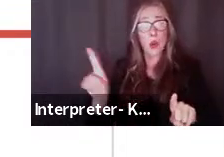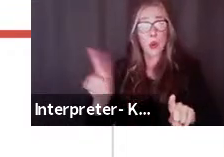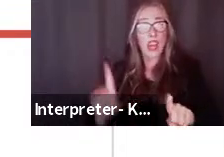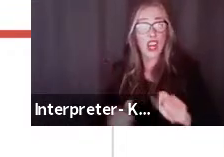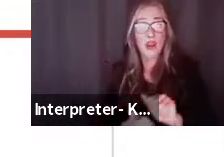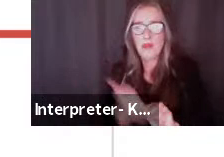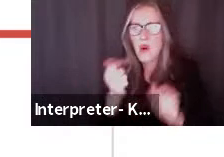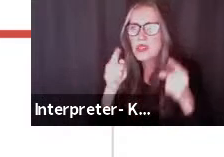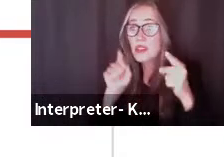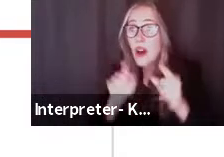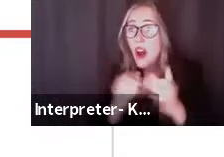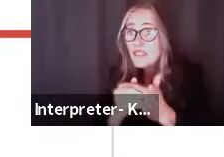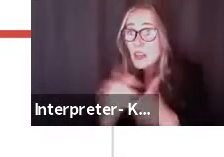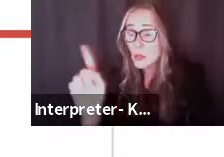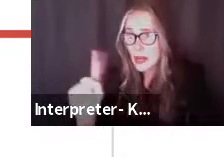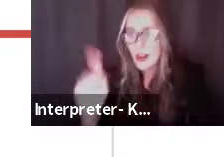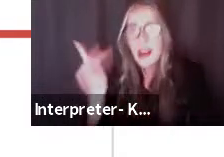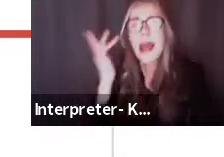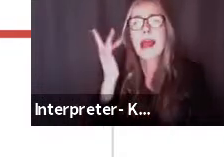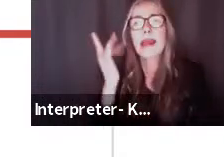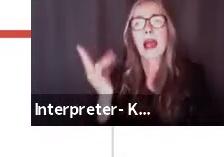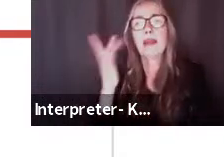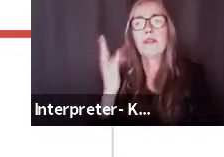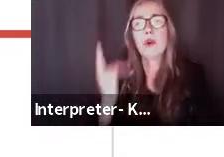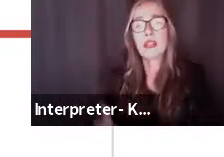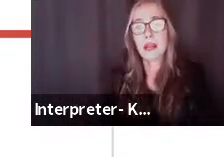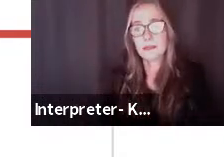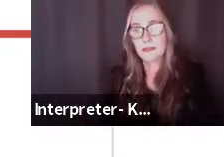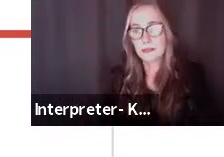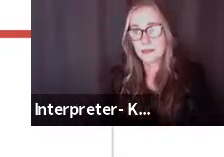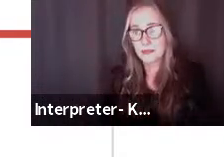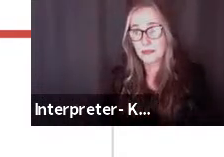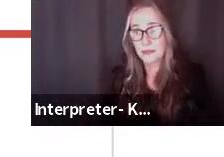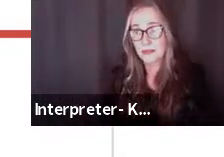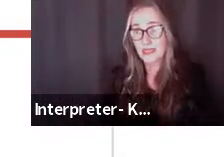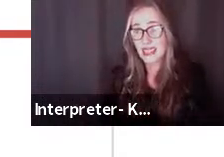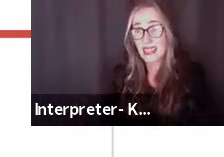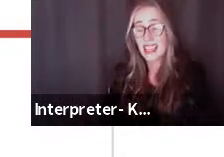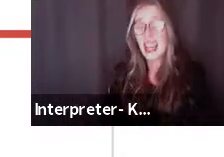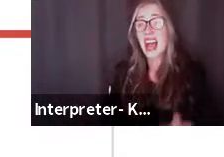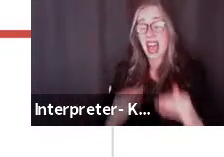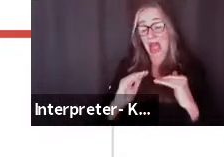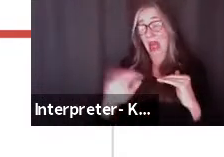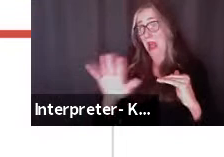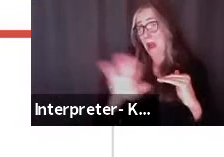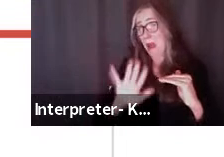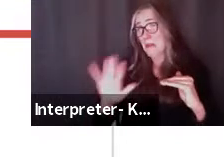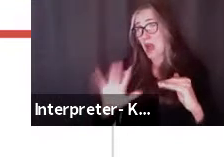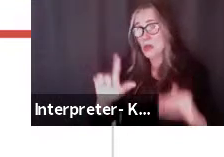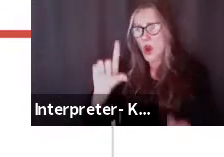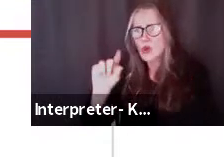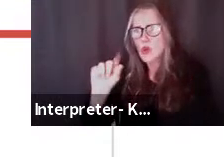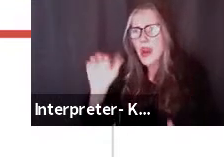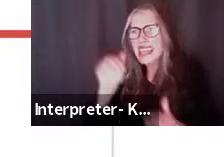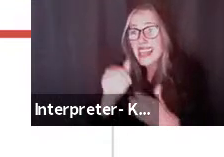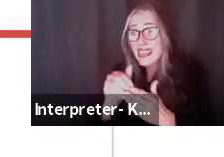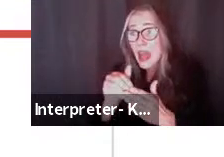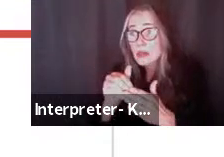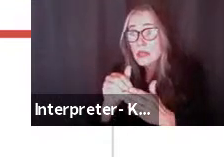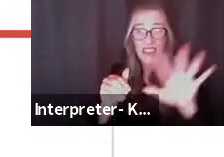california where approximately 20 thousand of the 60 000 sterilizations took